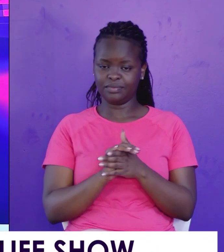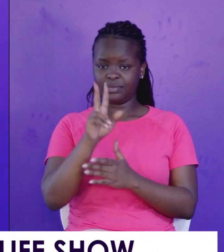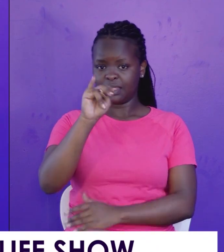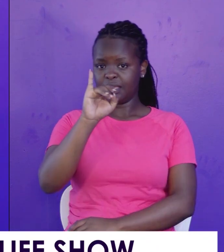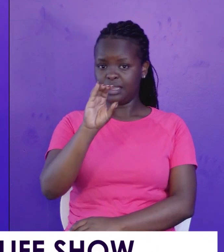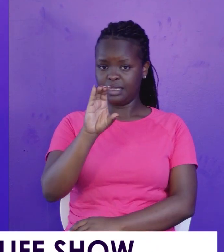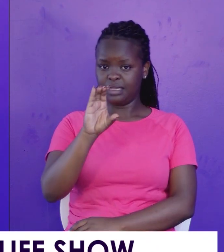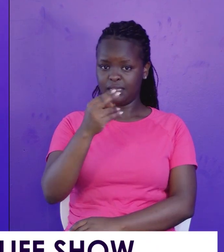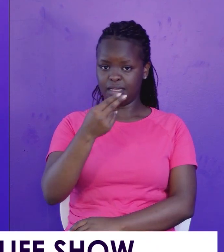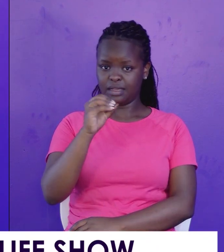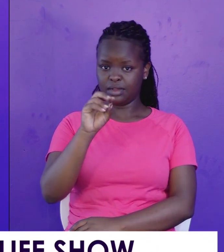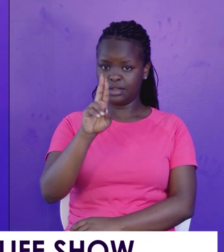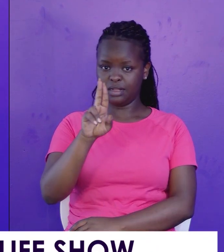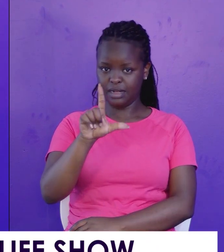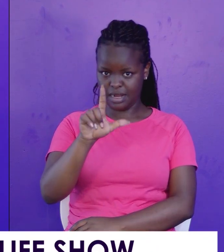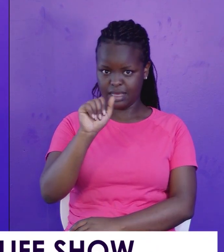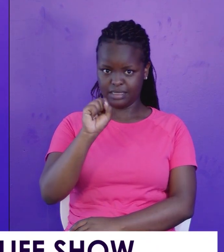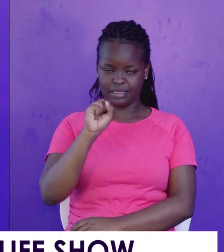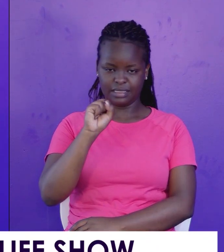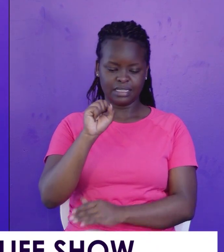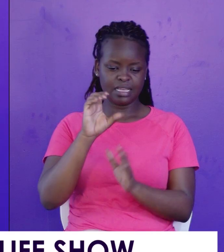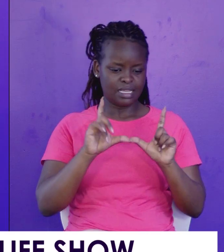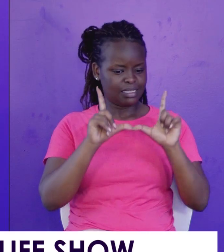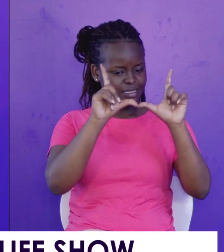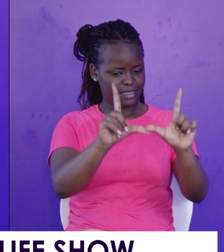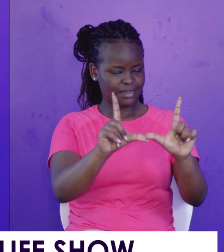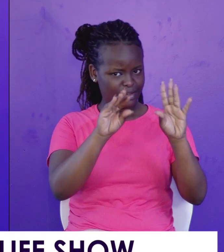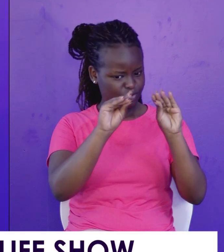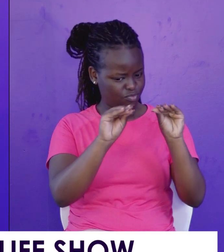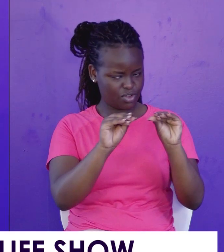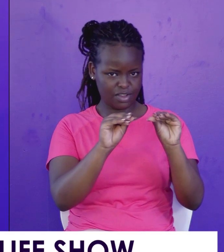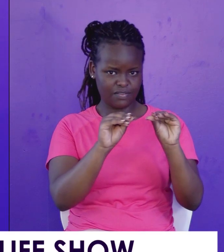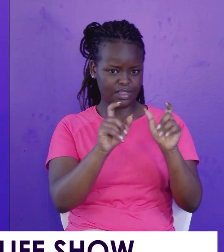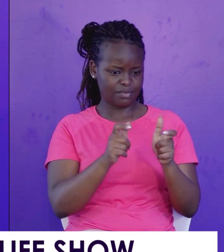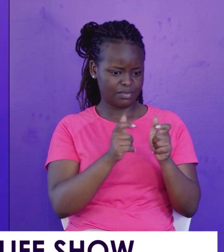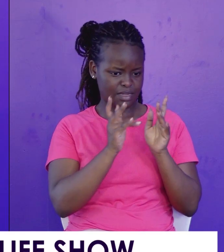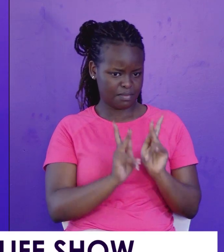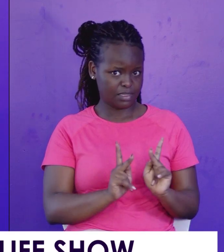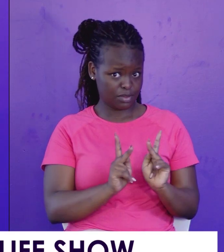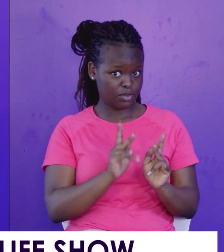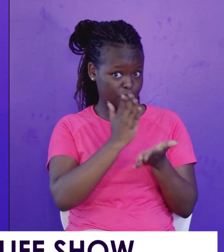are certified journalist, qualified journalist of, what are you? Yeah,